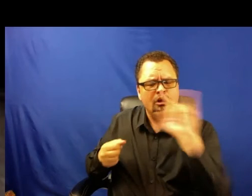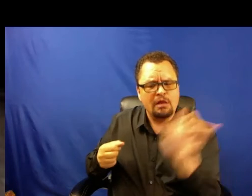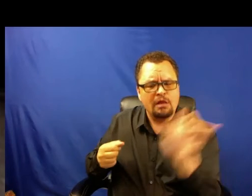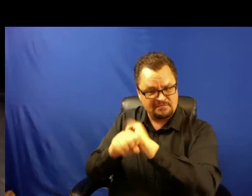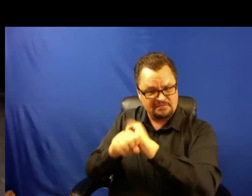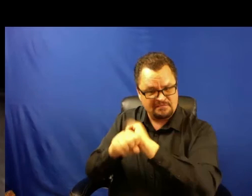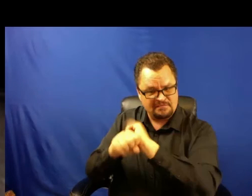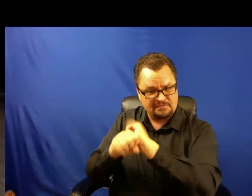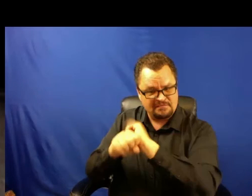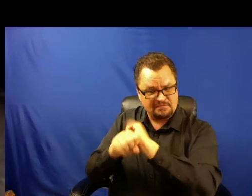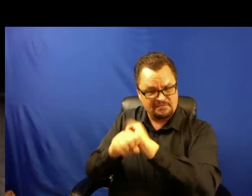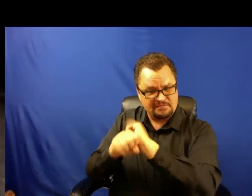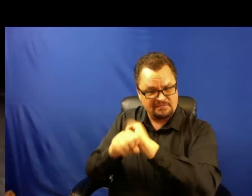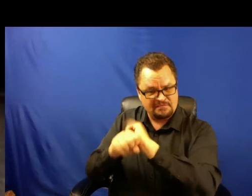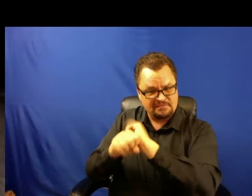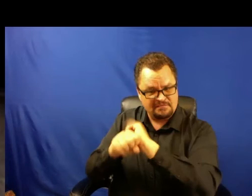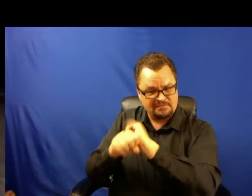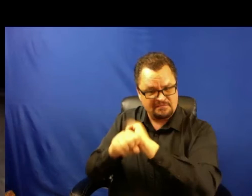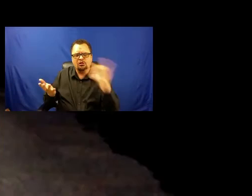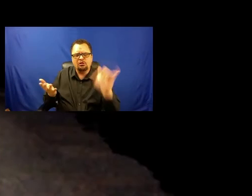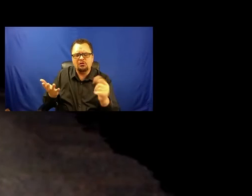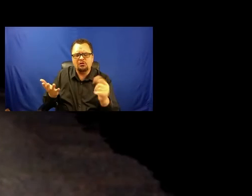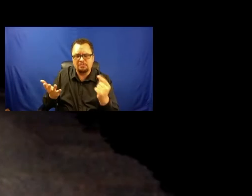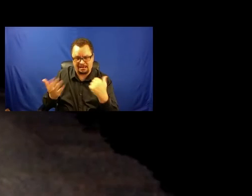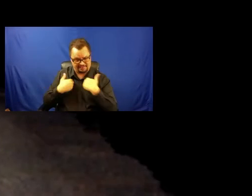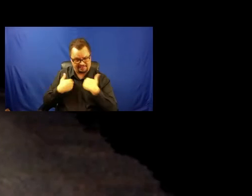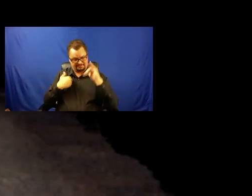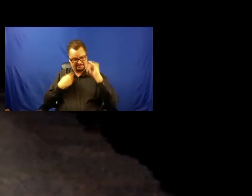have a mask requirement.